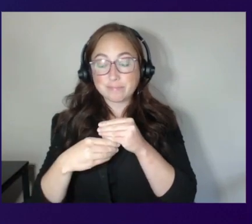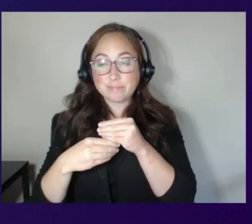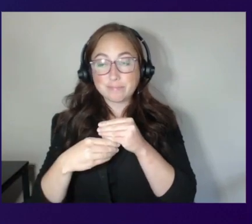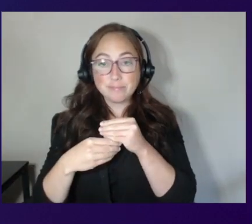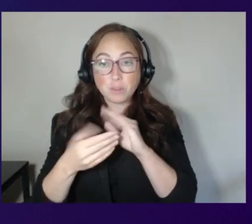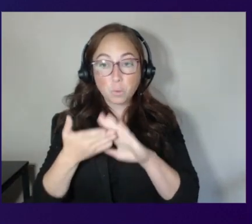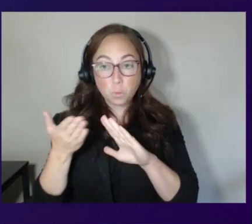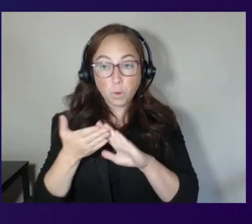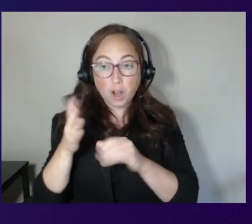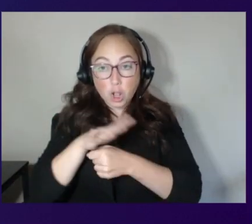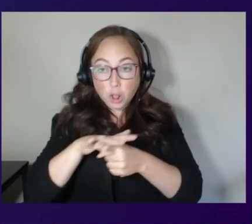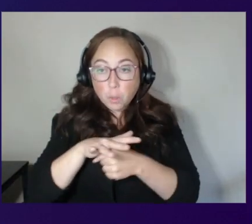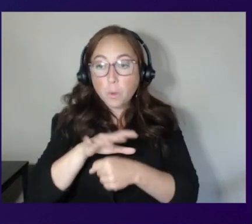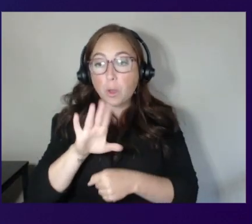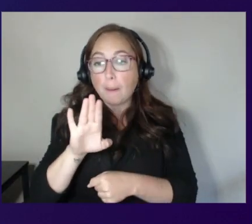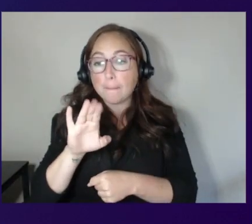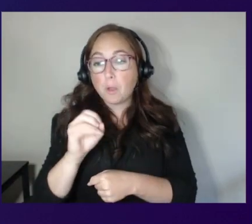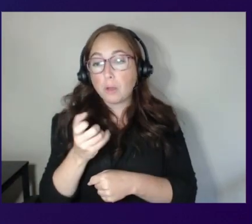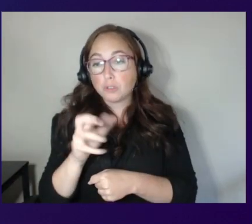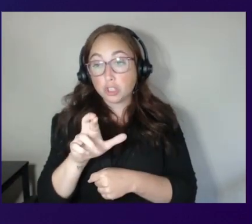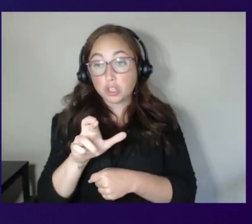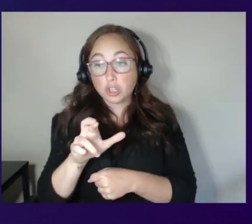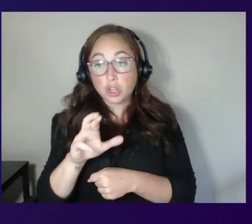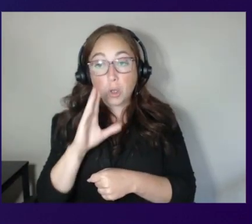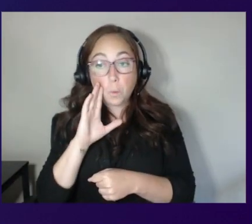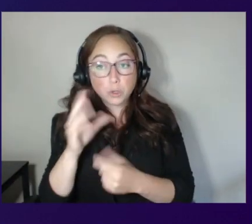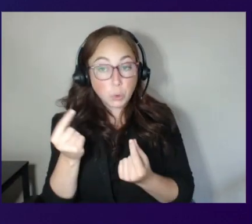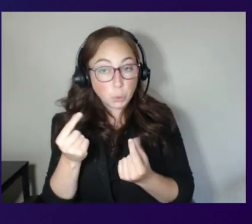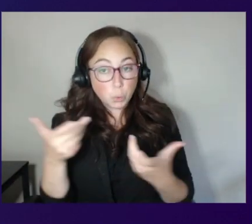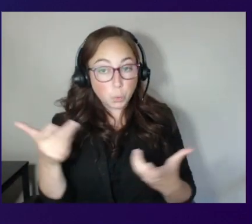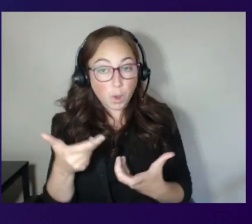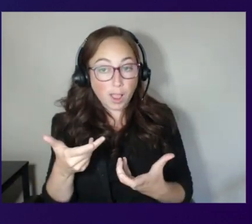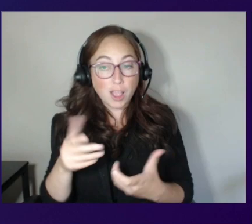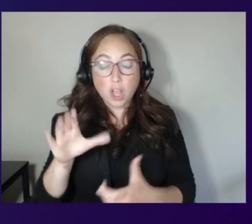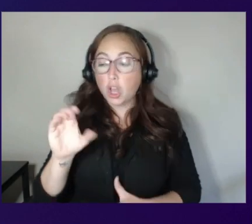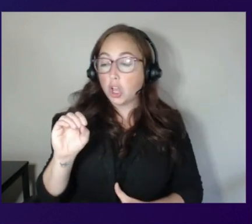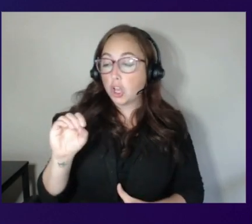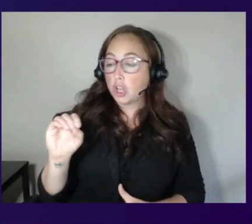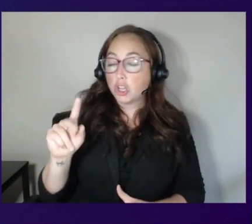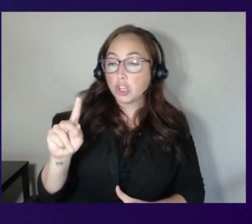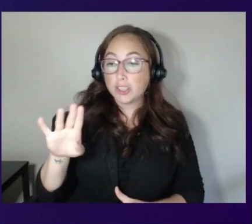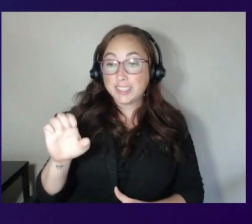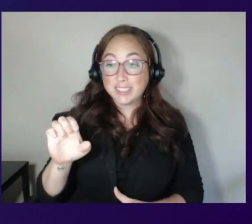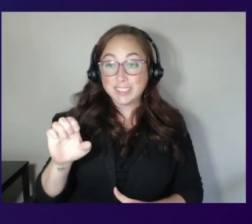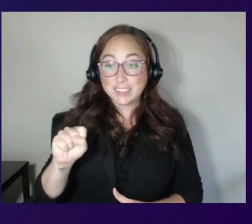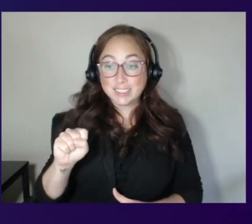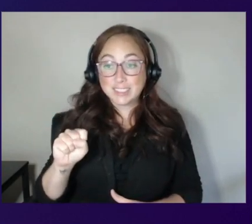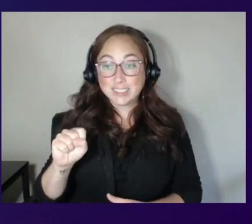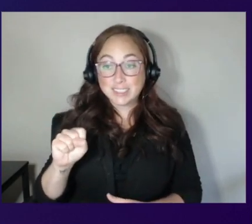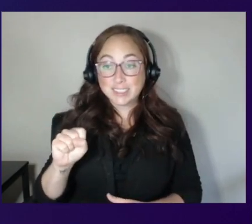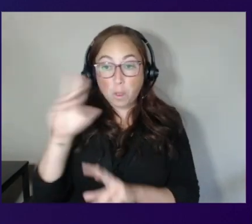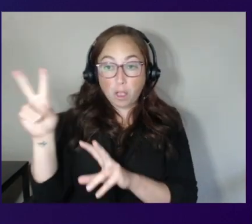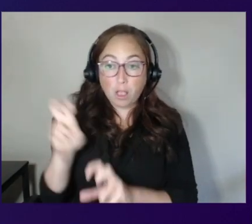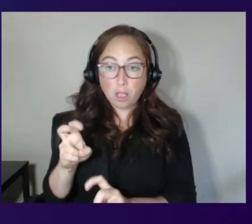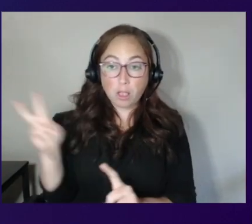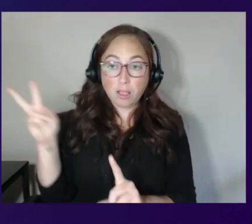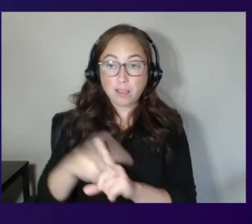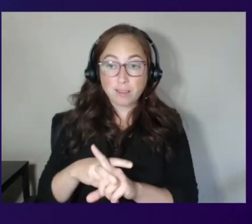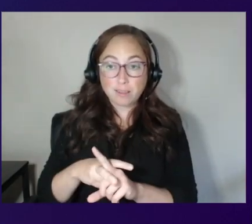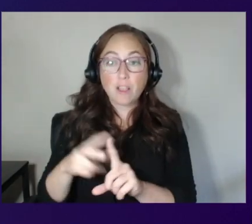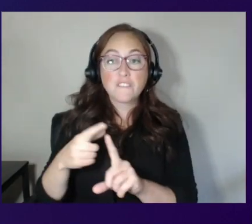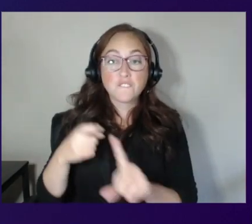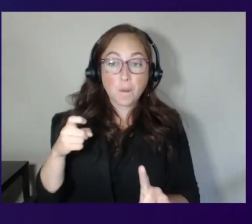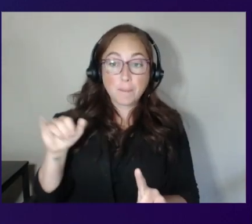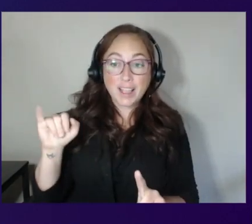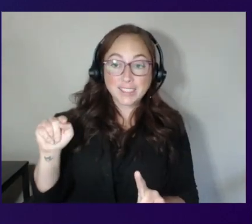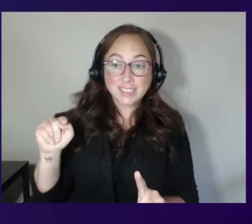local browser, and what it will do is it will grab a list of cookies that's been assigned by the IT administrator and then transfer